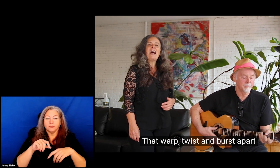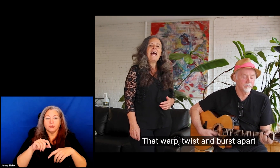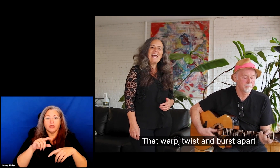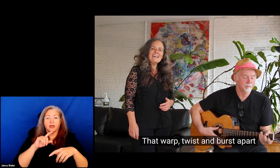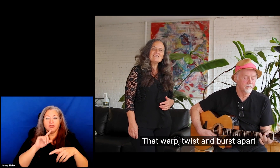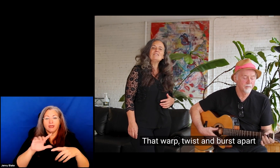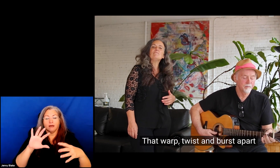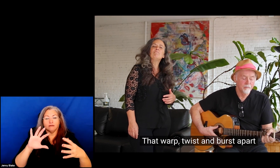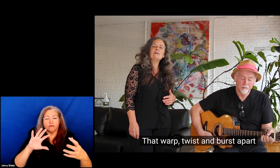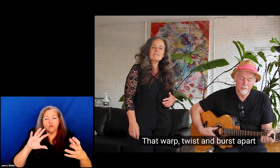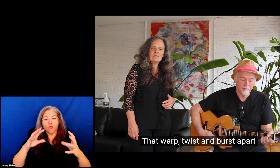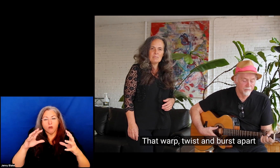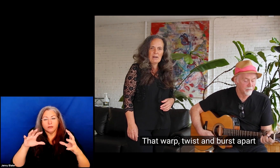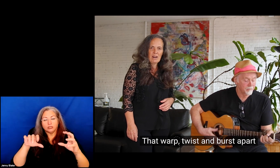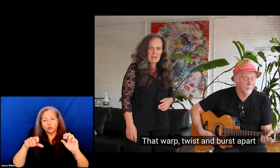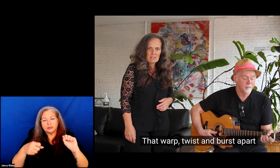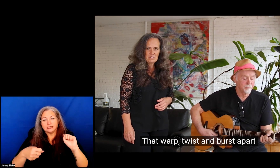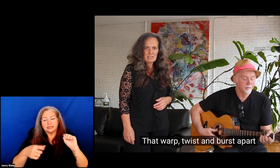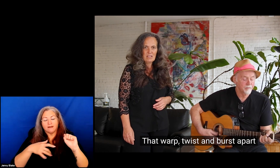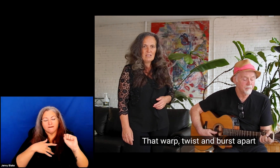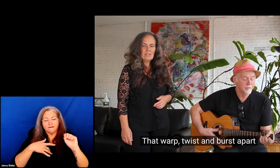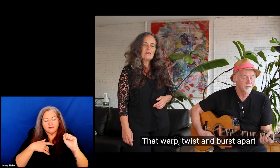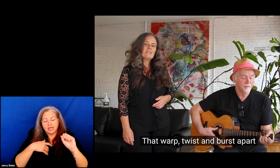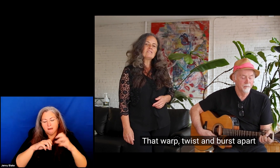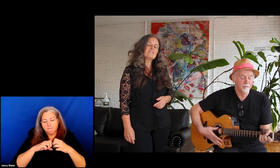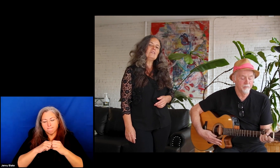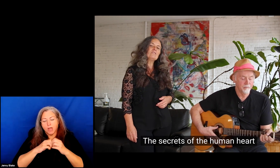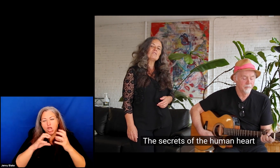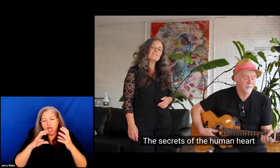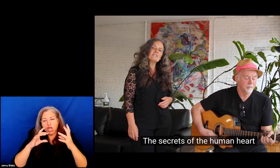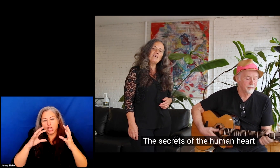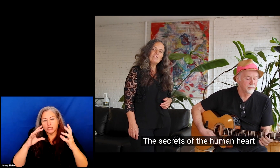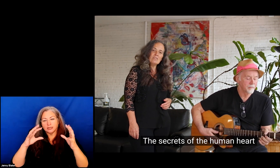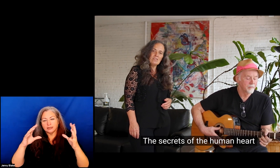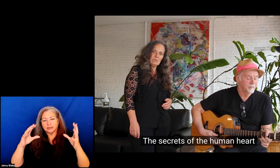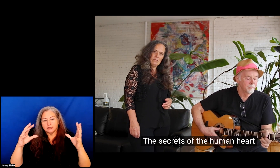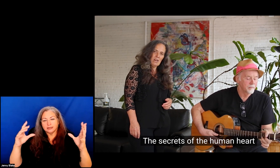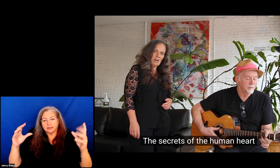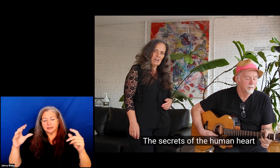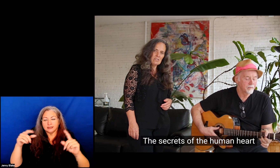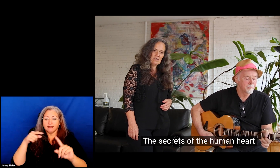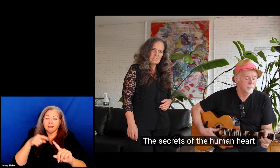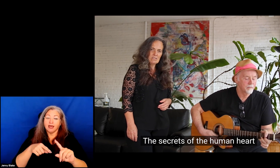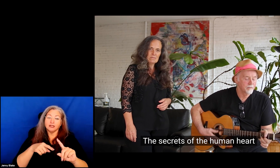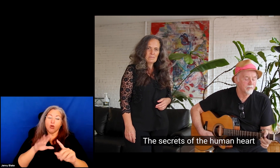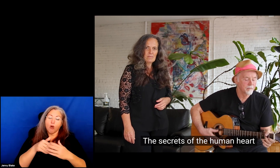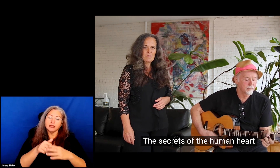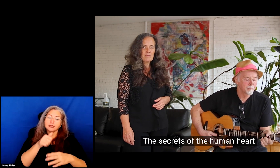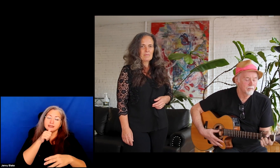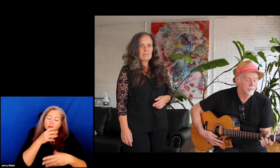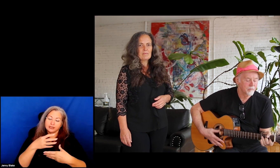twist, and burst apart the secrets of the human heart.